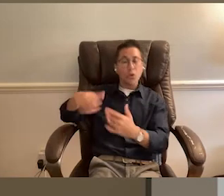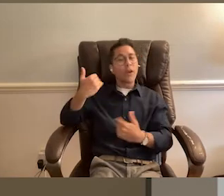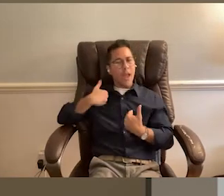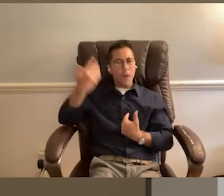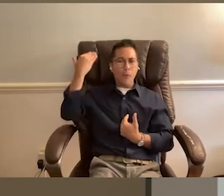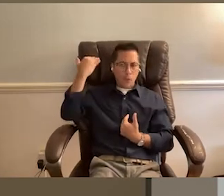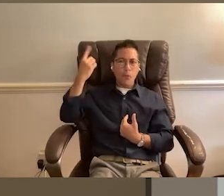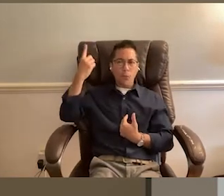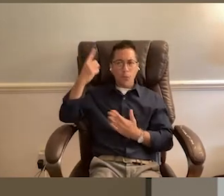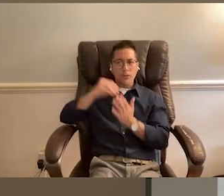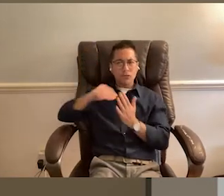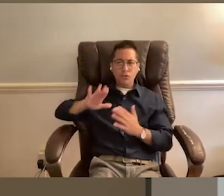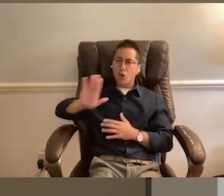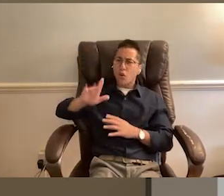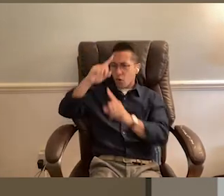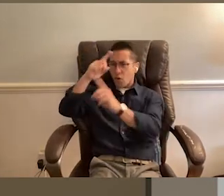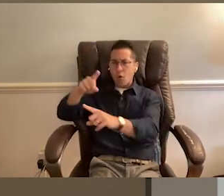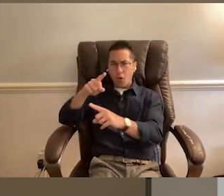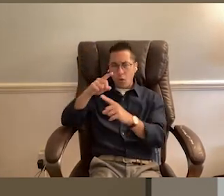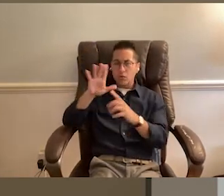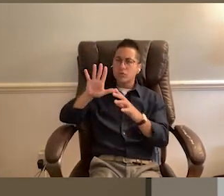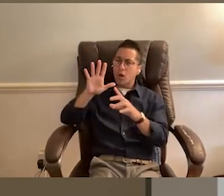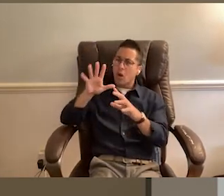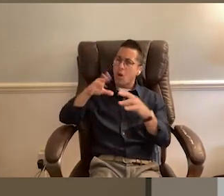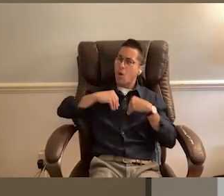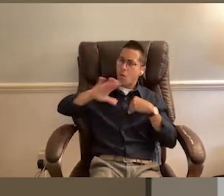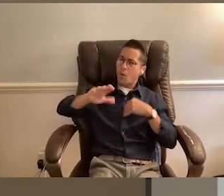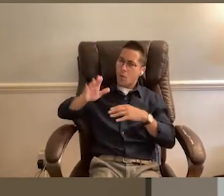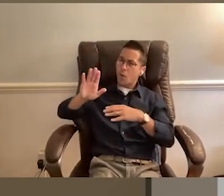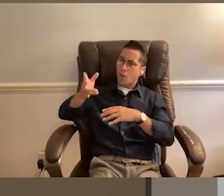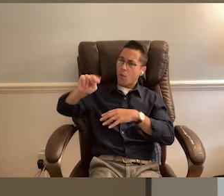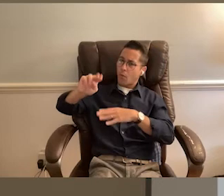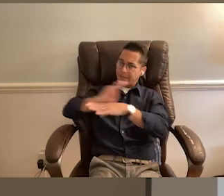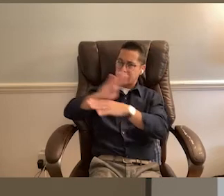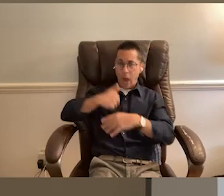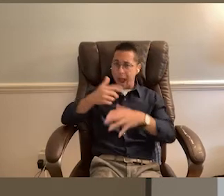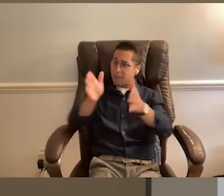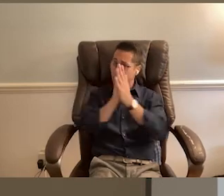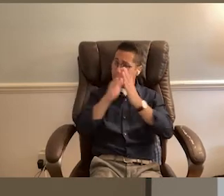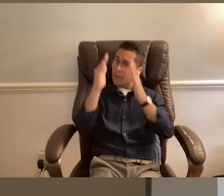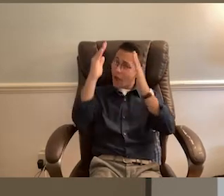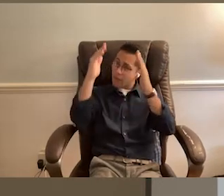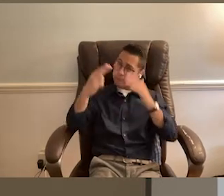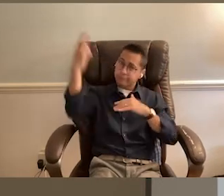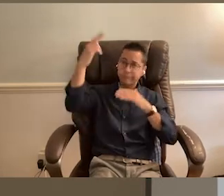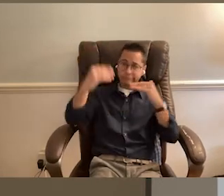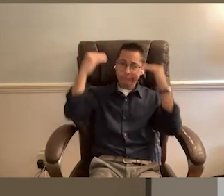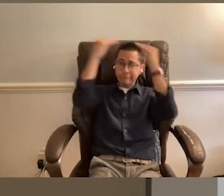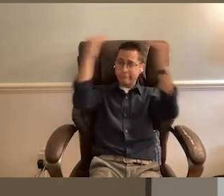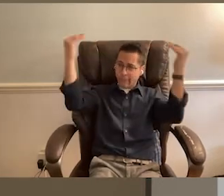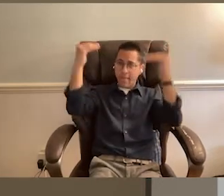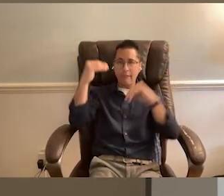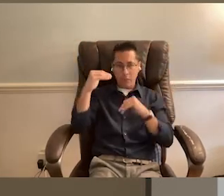want theater, I want whatever it might be. We'll pick out 5. They'll only take 2, but I like to get lots of options,